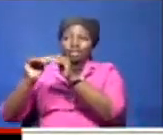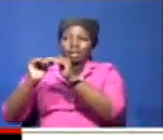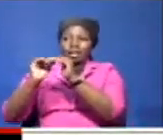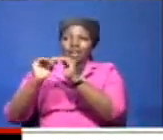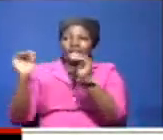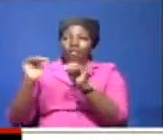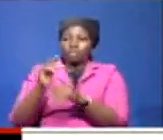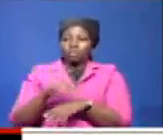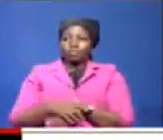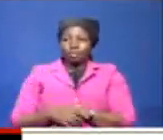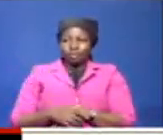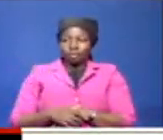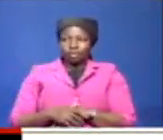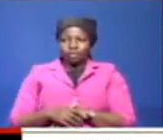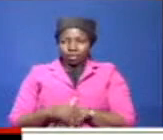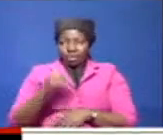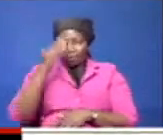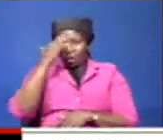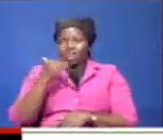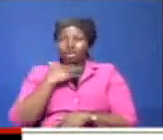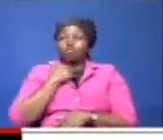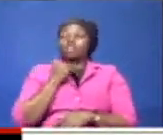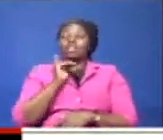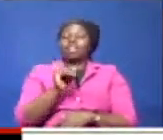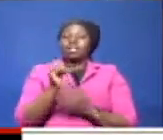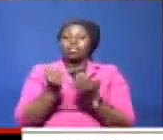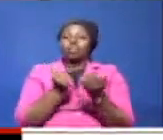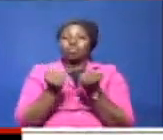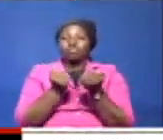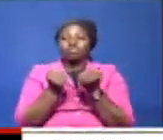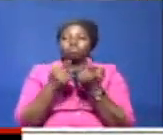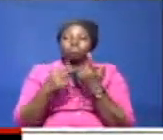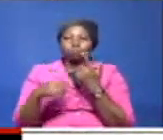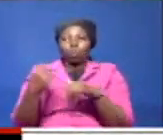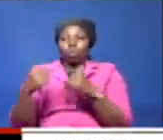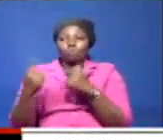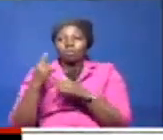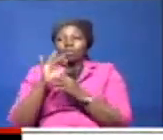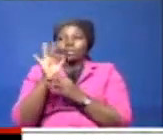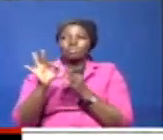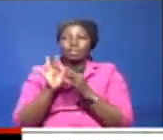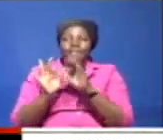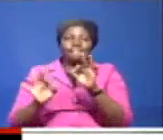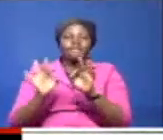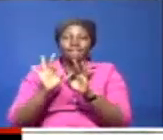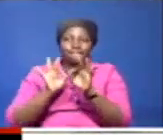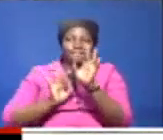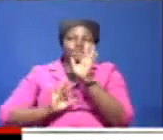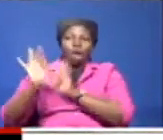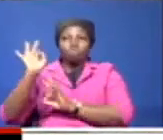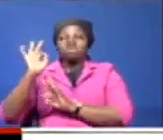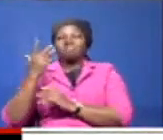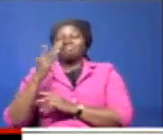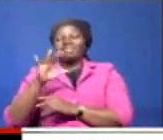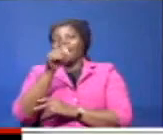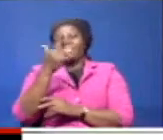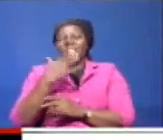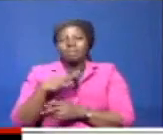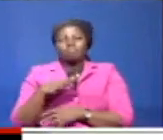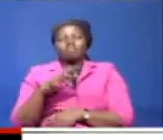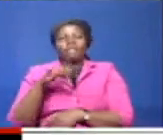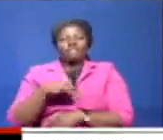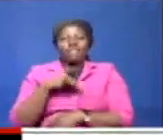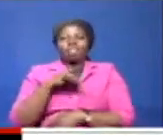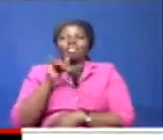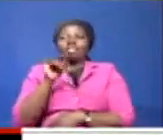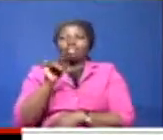wanted the rally to run to a certain fashion. Of course, there are those who feel that maybe the KNRC didn't get their money's worth, but that's a discussion that